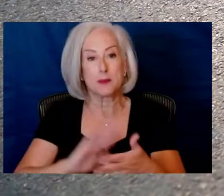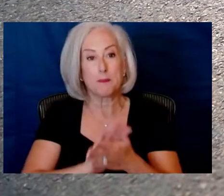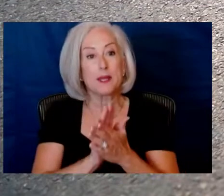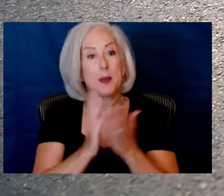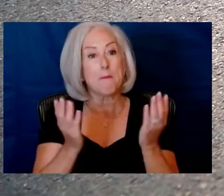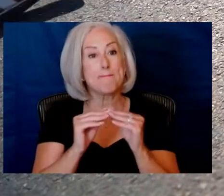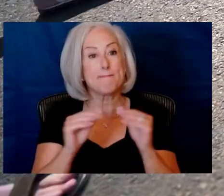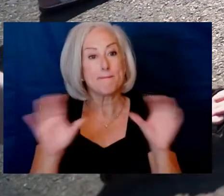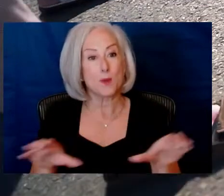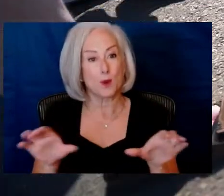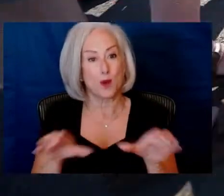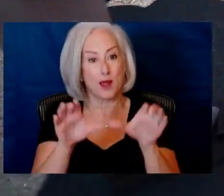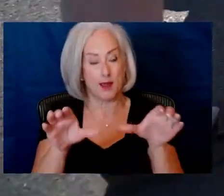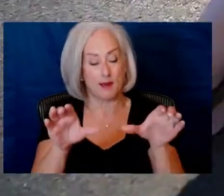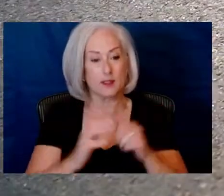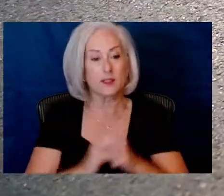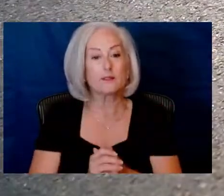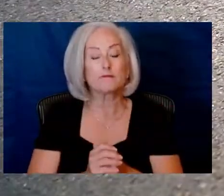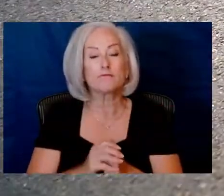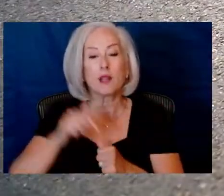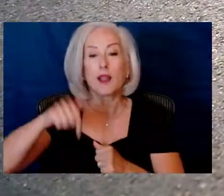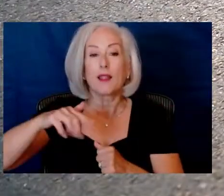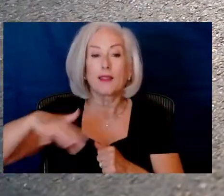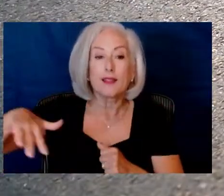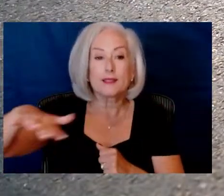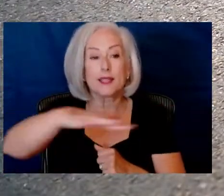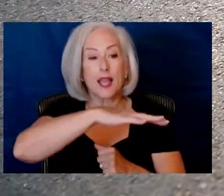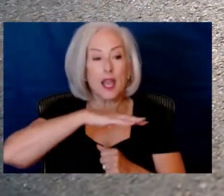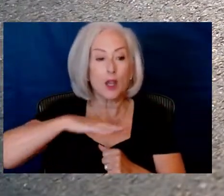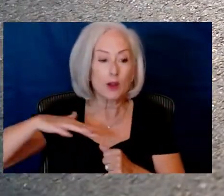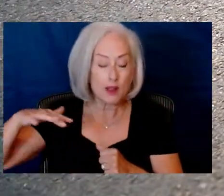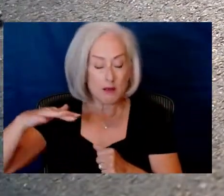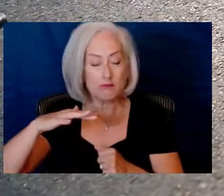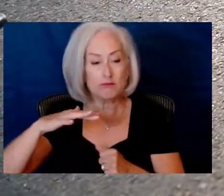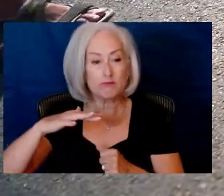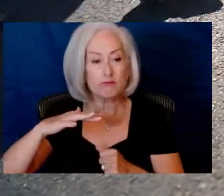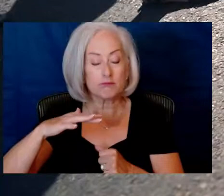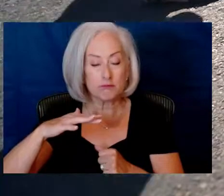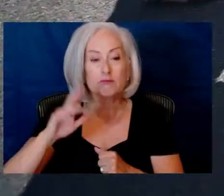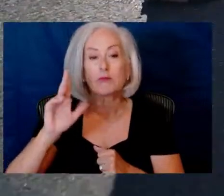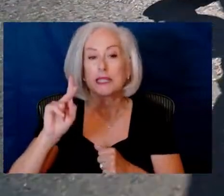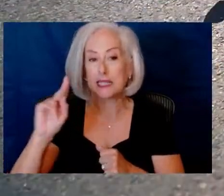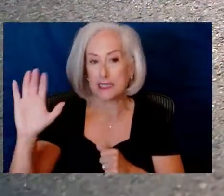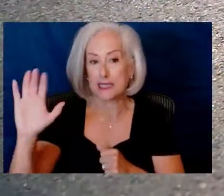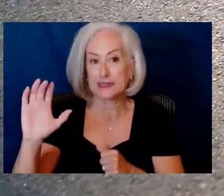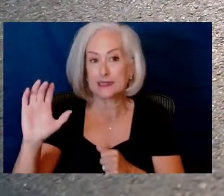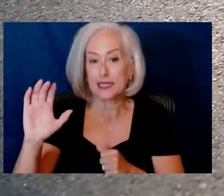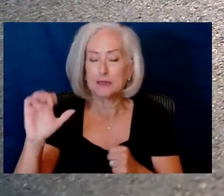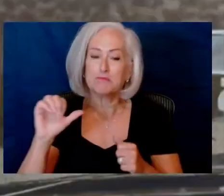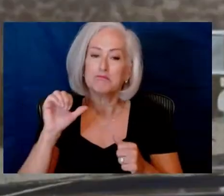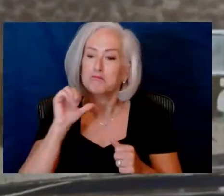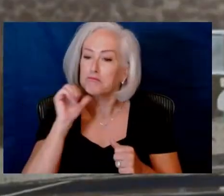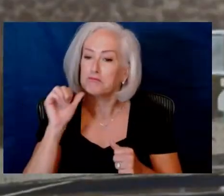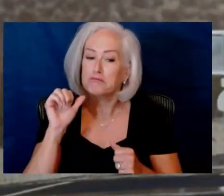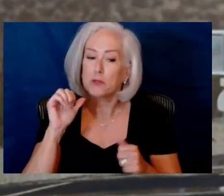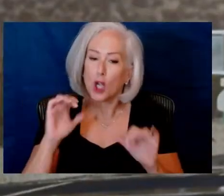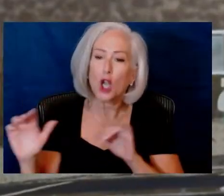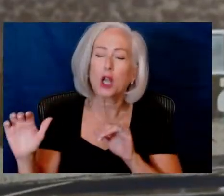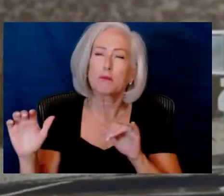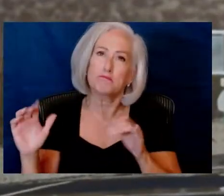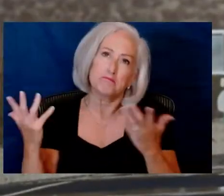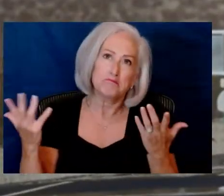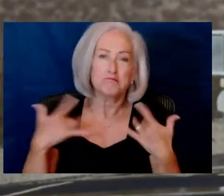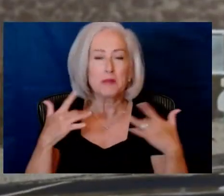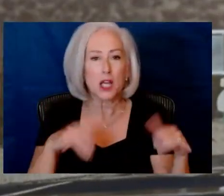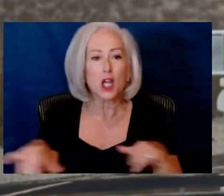They in our area and the extended area around the kind of metro, it's not uncommon for people to get their